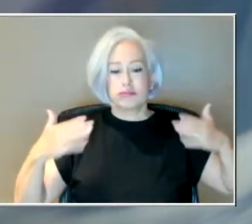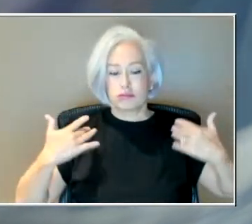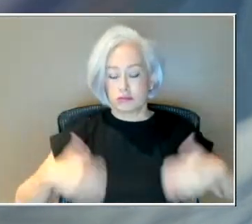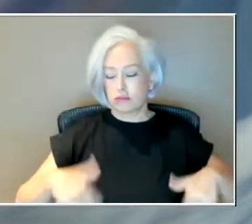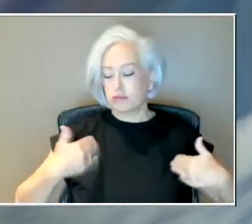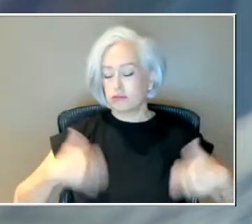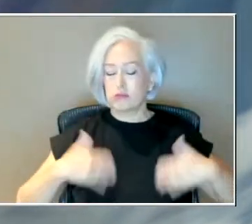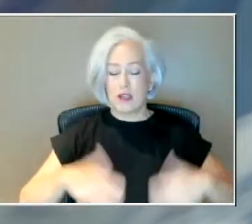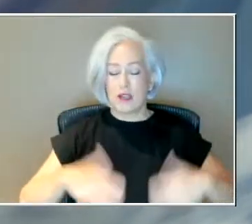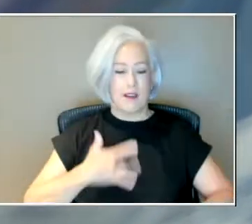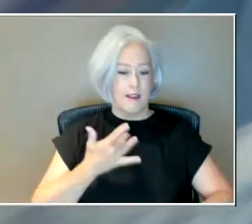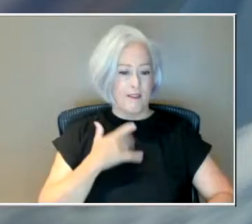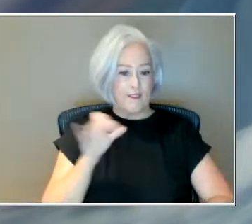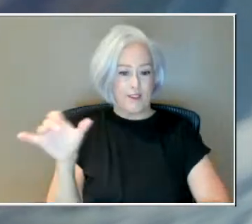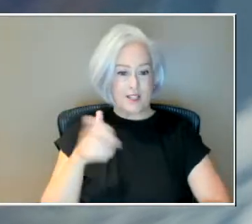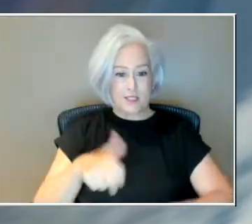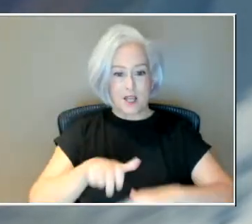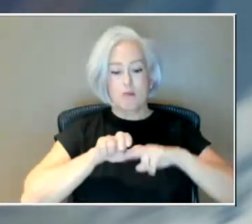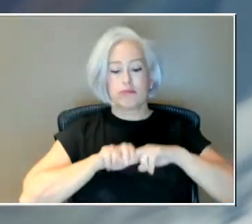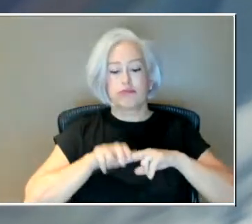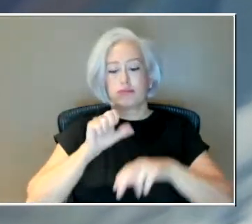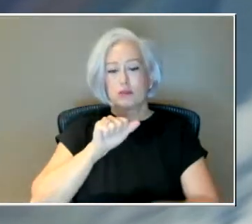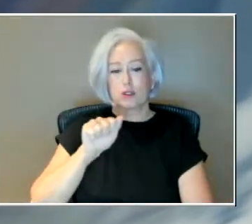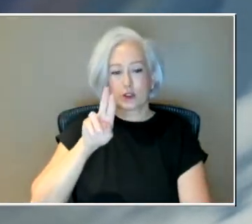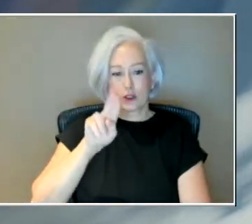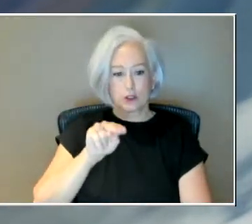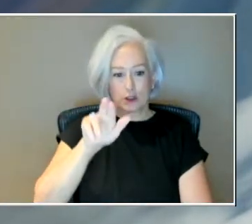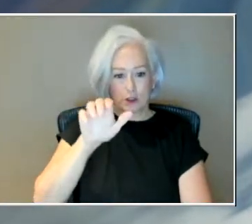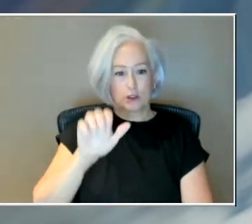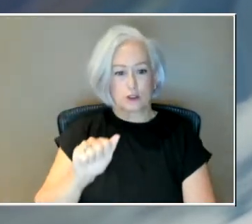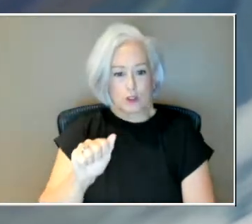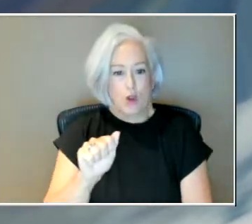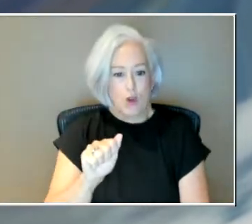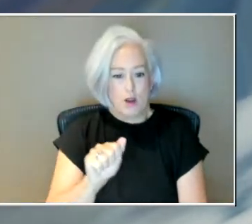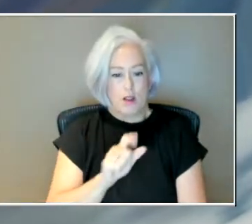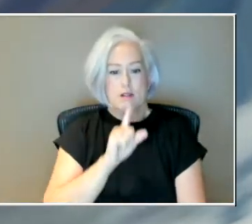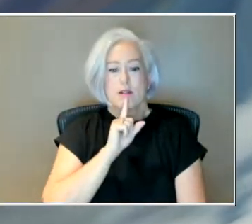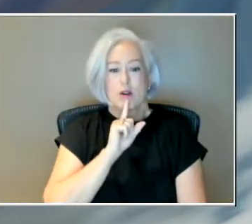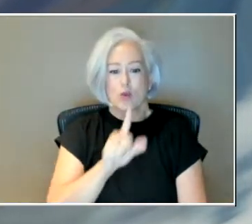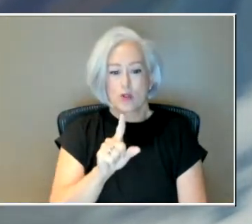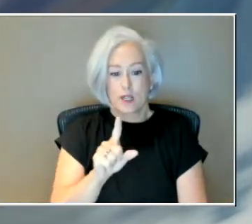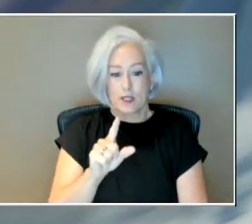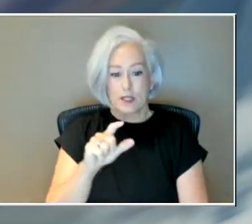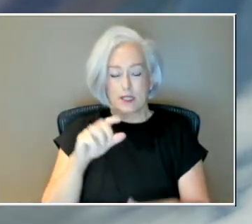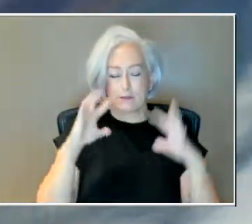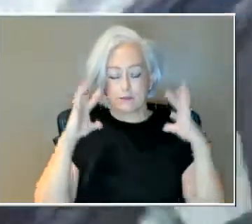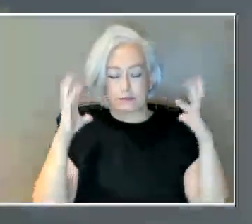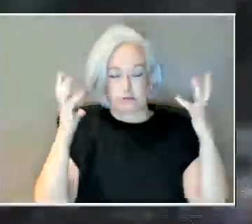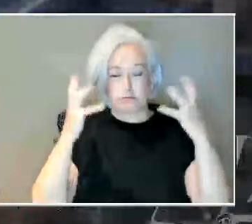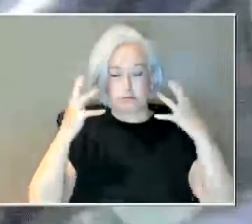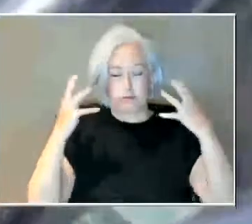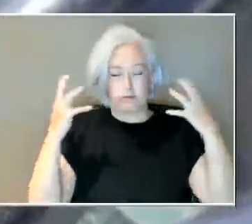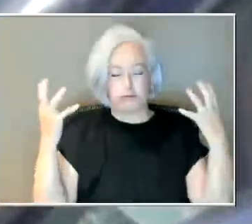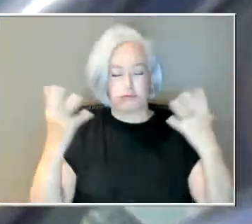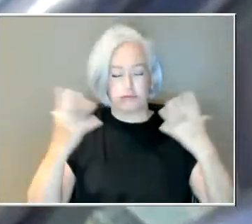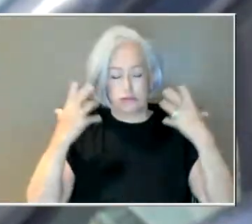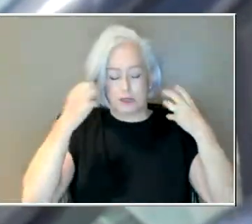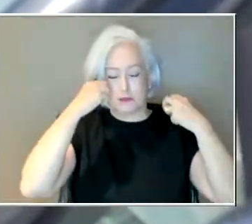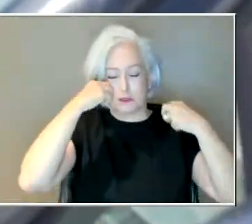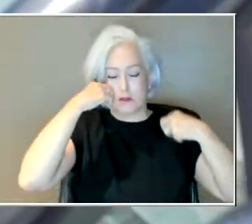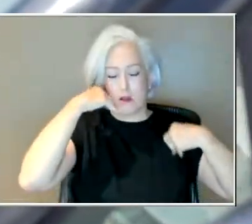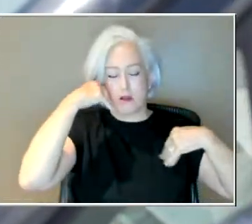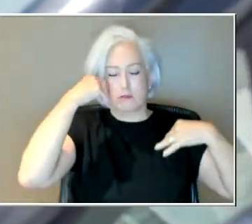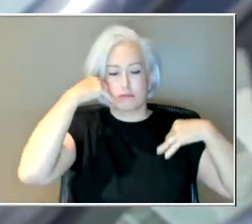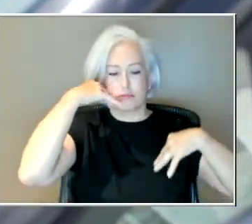in a sauna. A really steamy sauna is how it feels. Yeah,